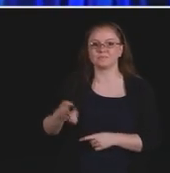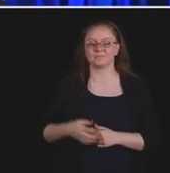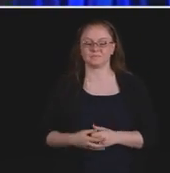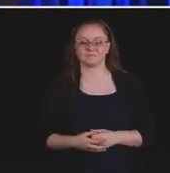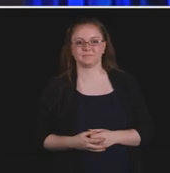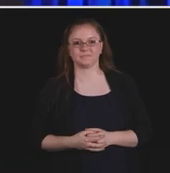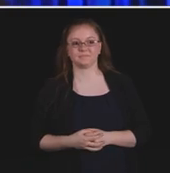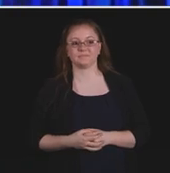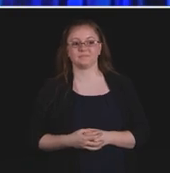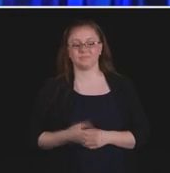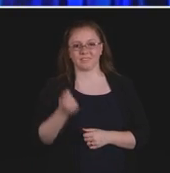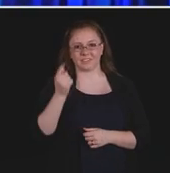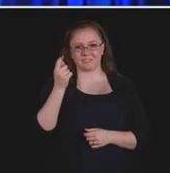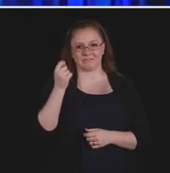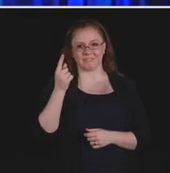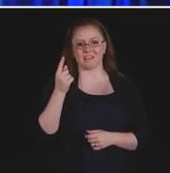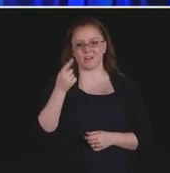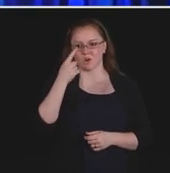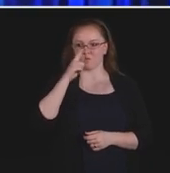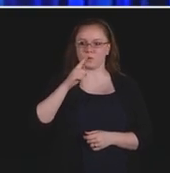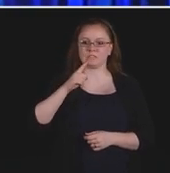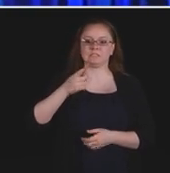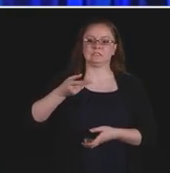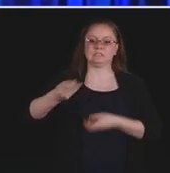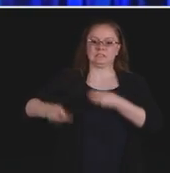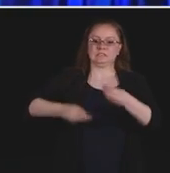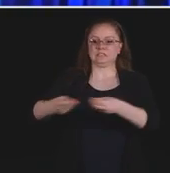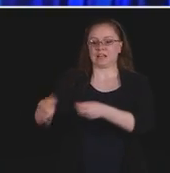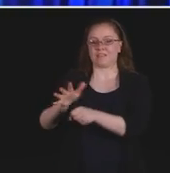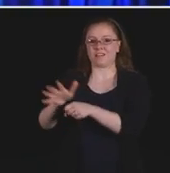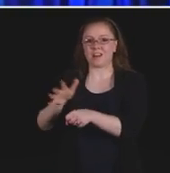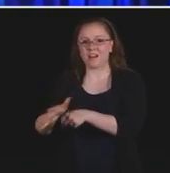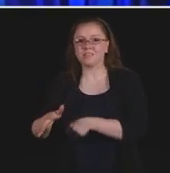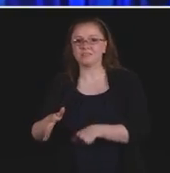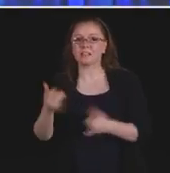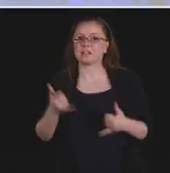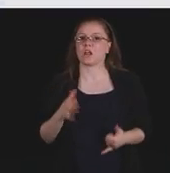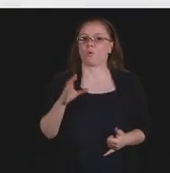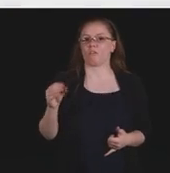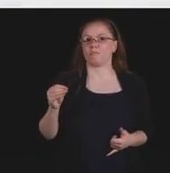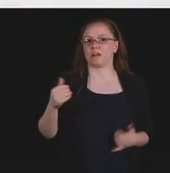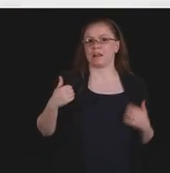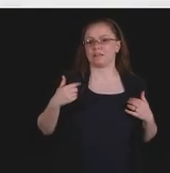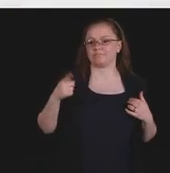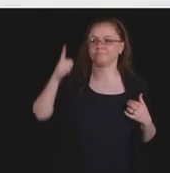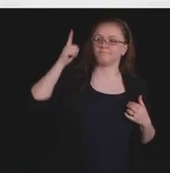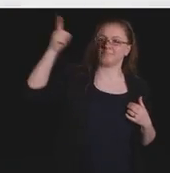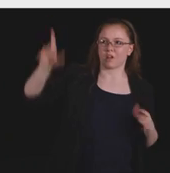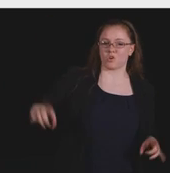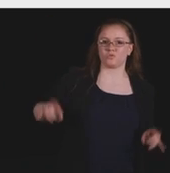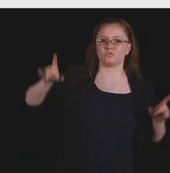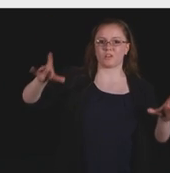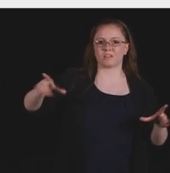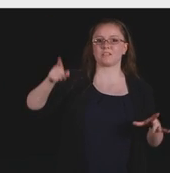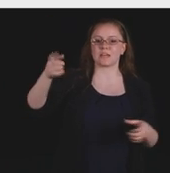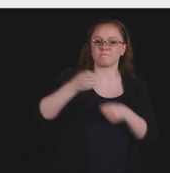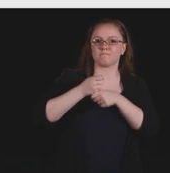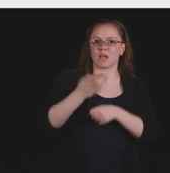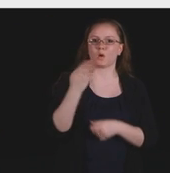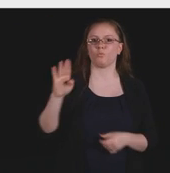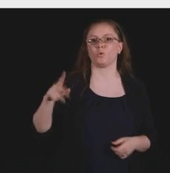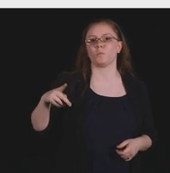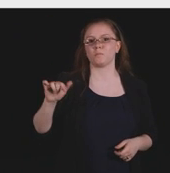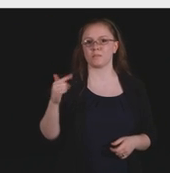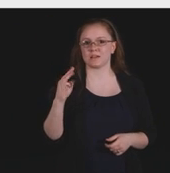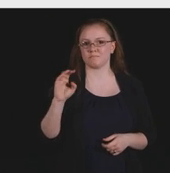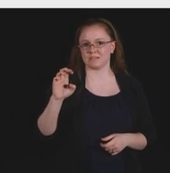this, a company now in Australia make this blue pigment in the form of a paint for artists, and they